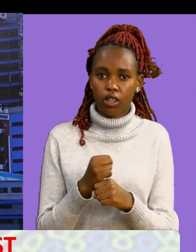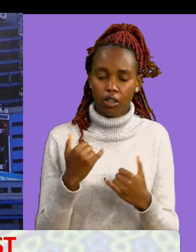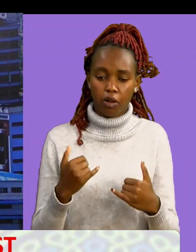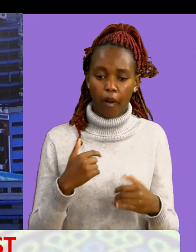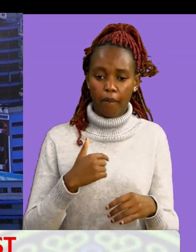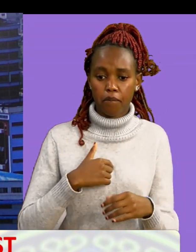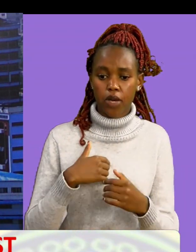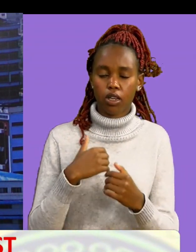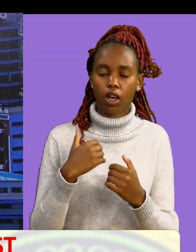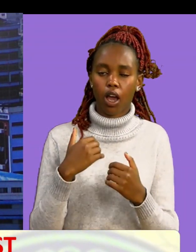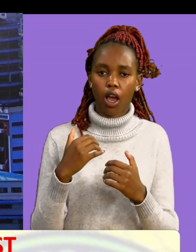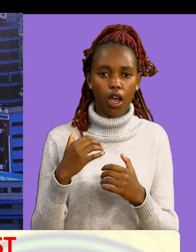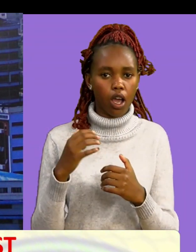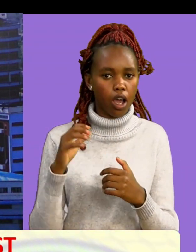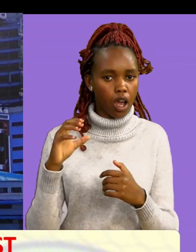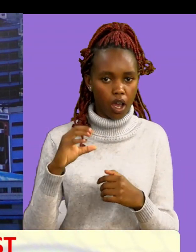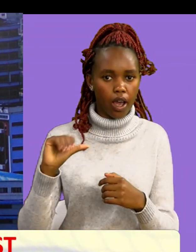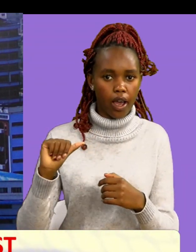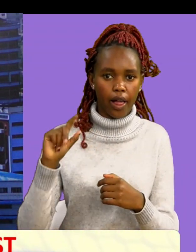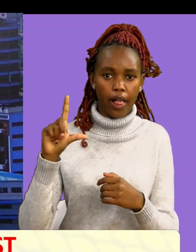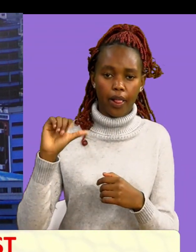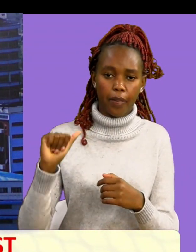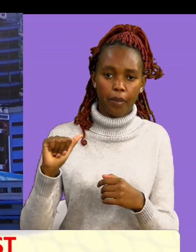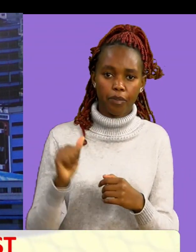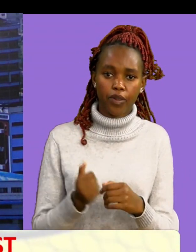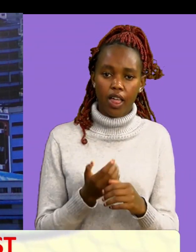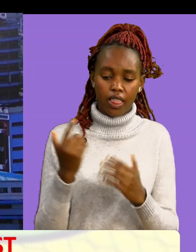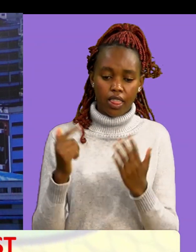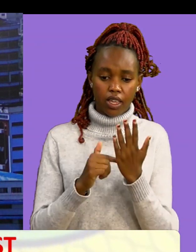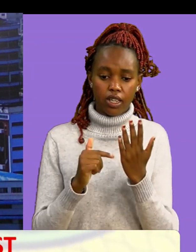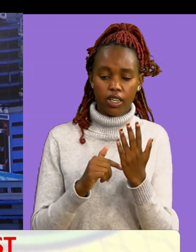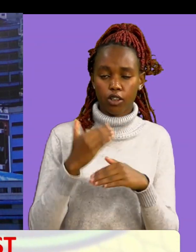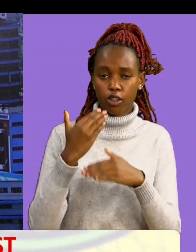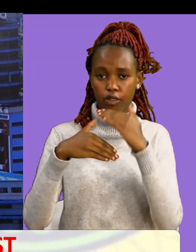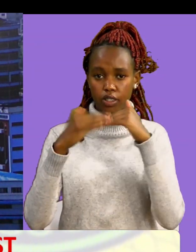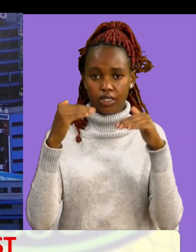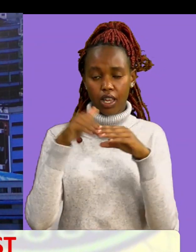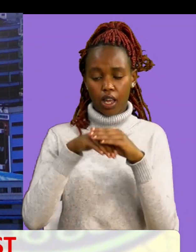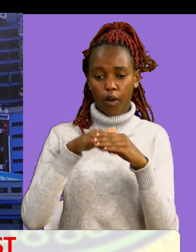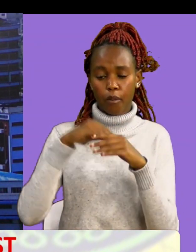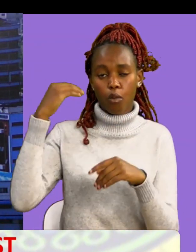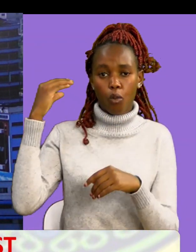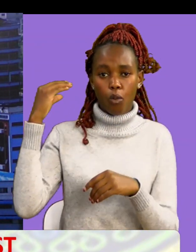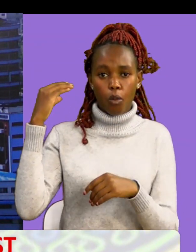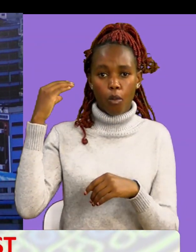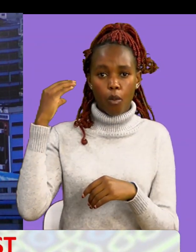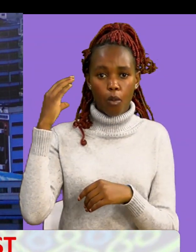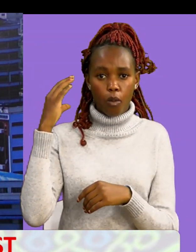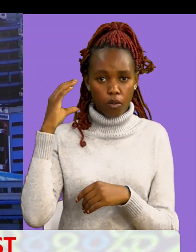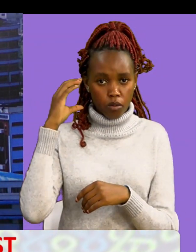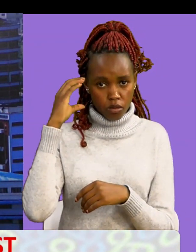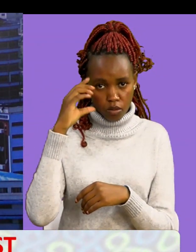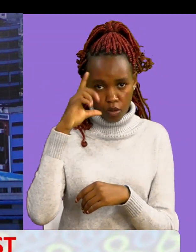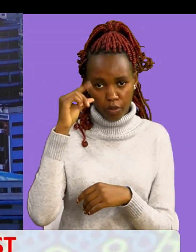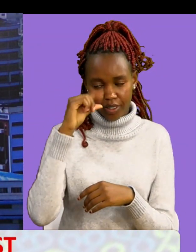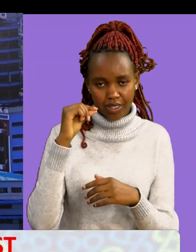rahisi, because tulikuwa wapi? Tulikuwa pale Technical University of Mombasa, courtesy of ODHIAMBO Festival, where we celebrated life, and we